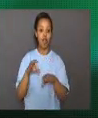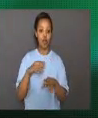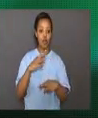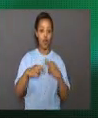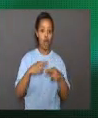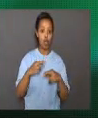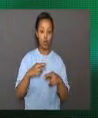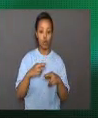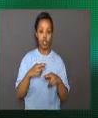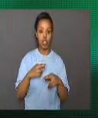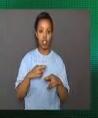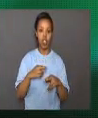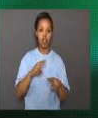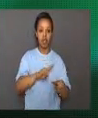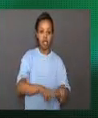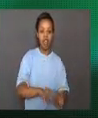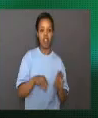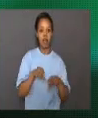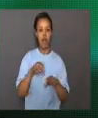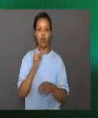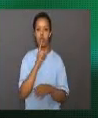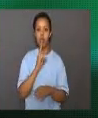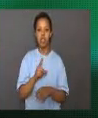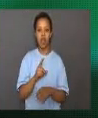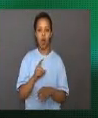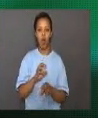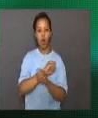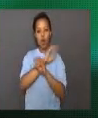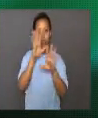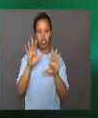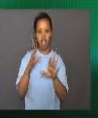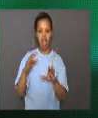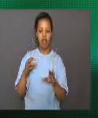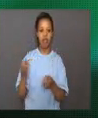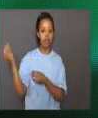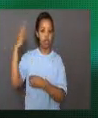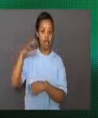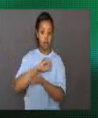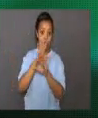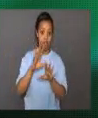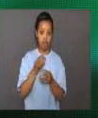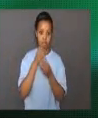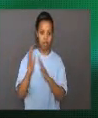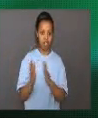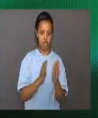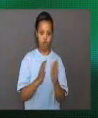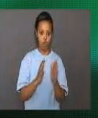during the first stages of photosynthesis while in the presence of